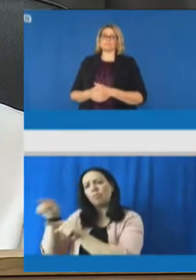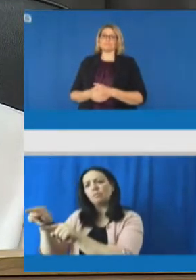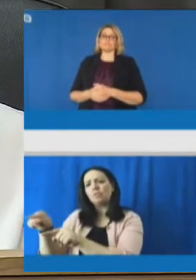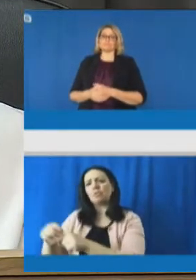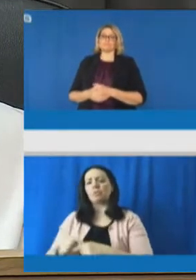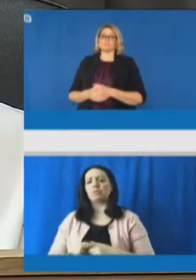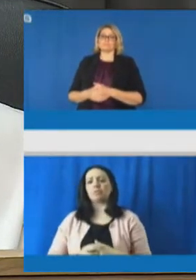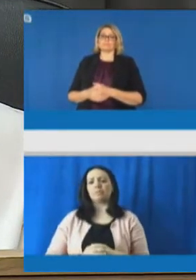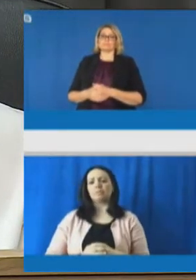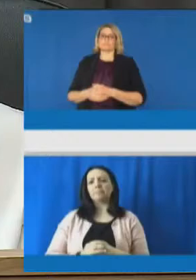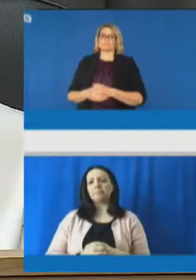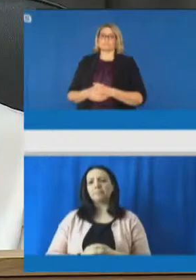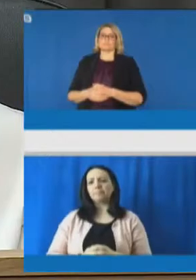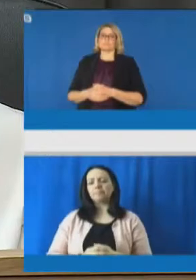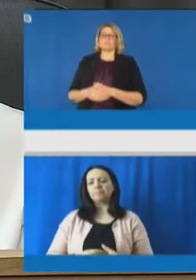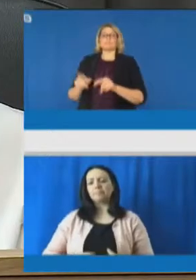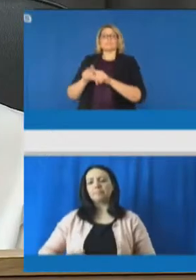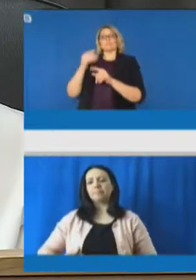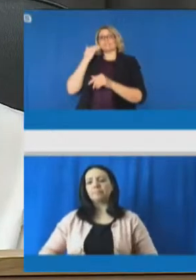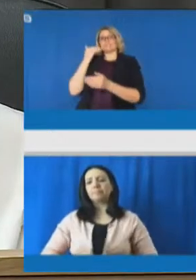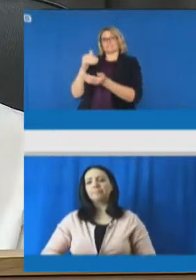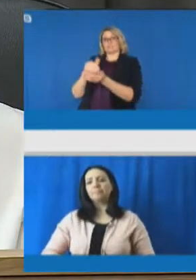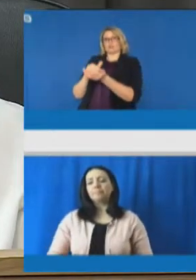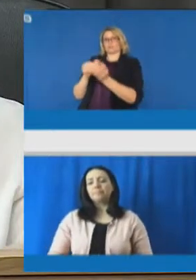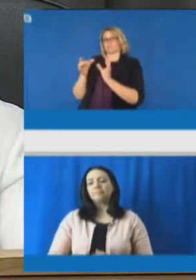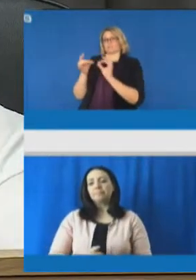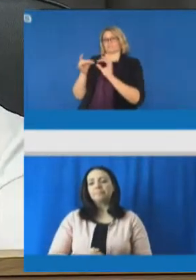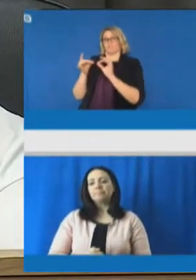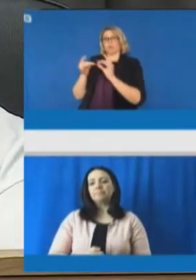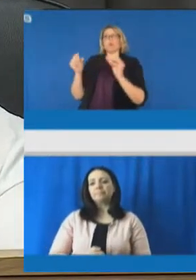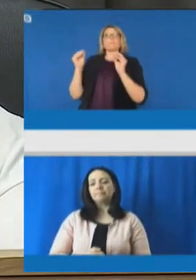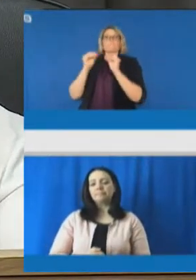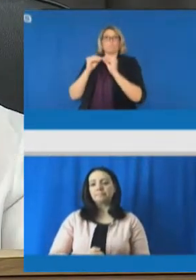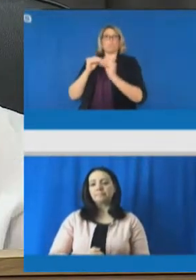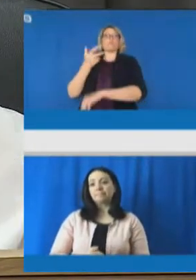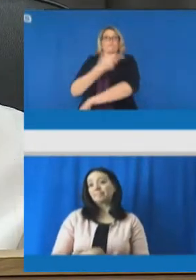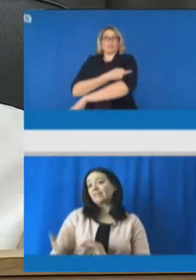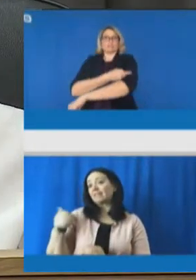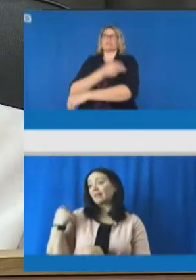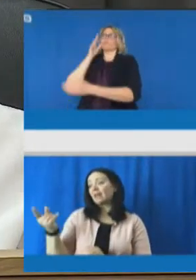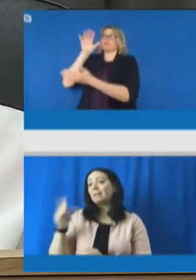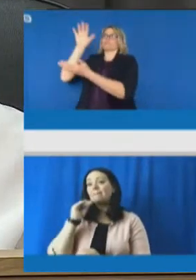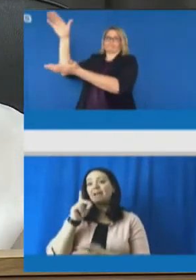COVID-19, the harder it is for the virus to spread.